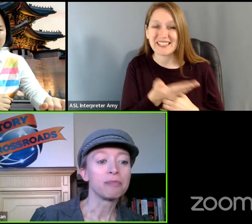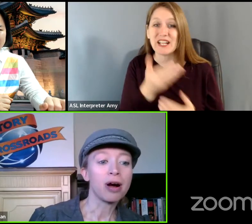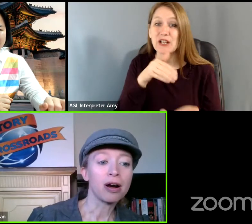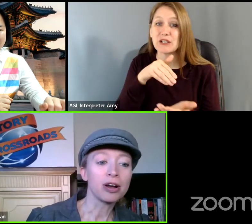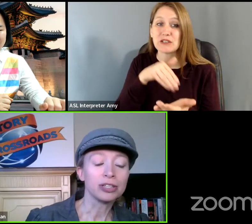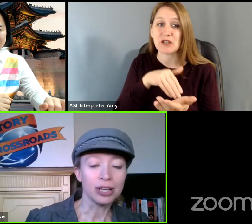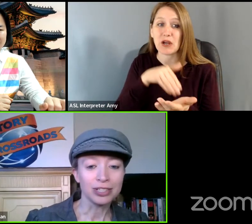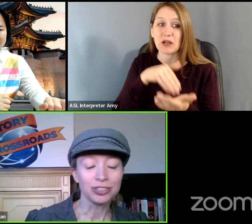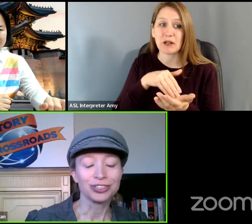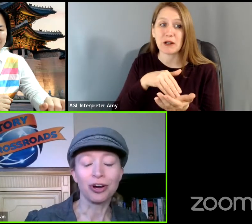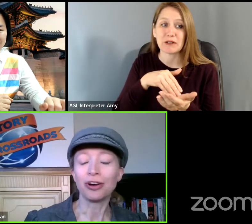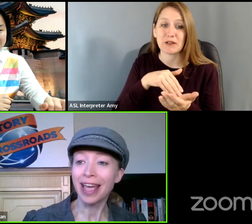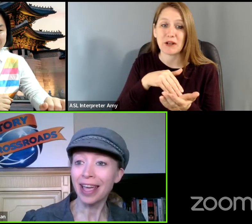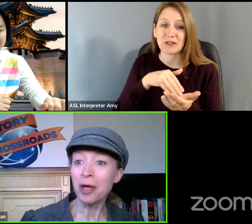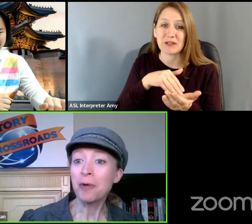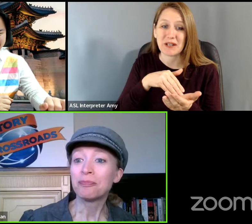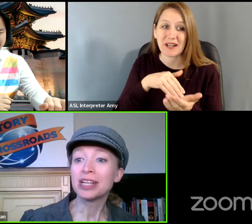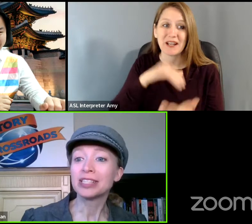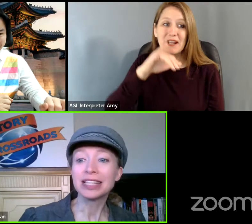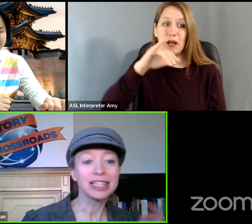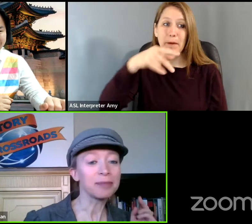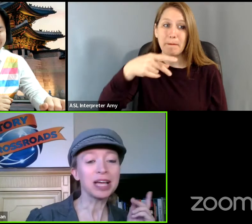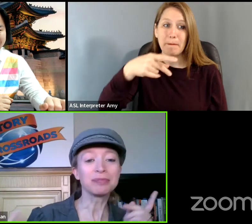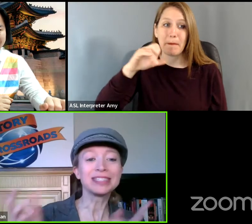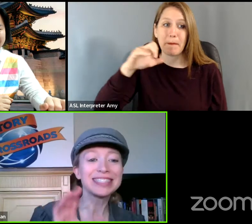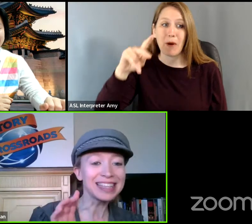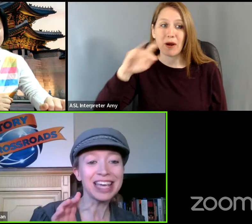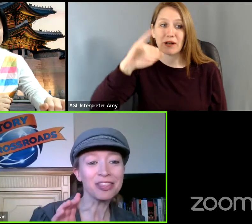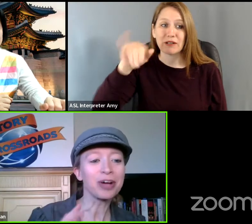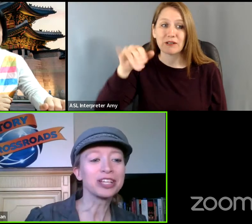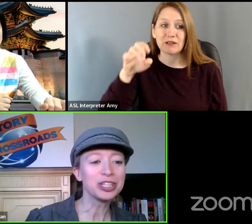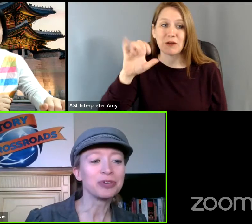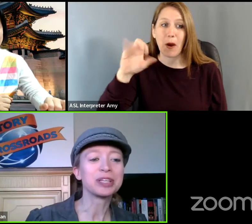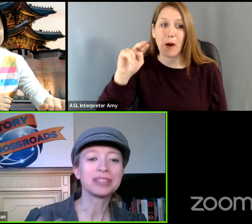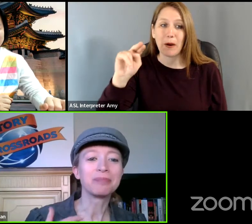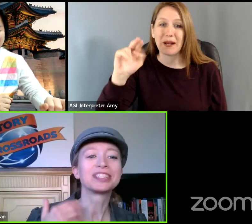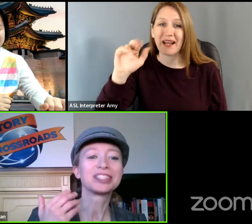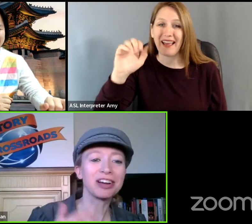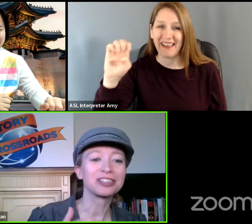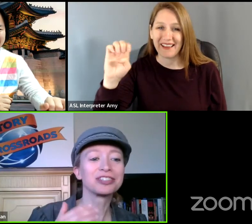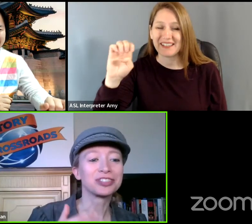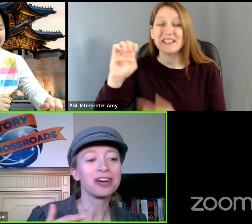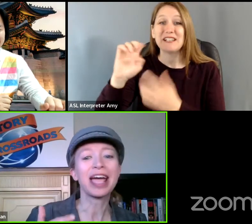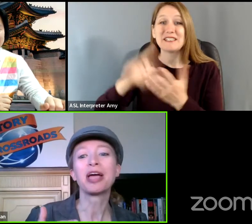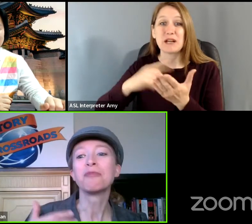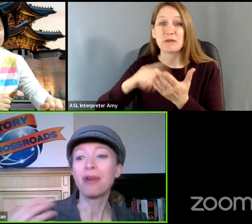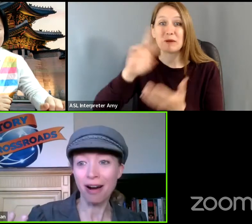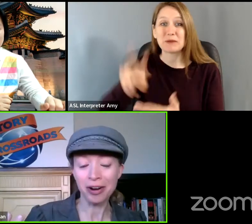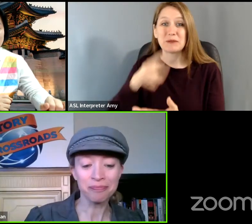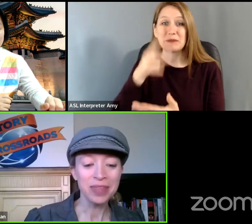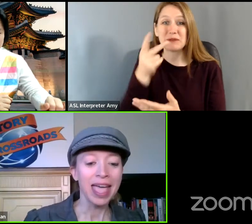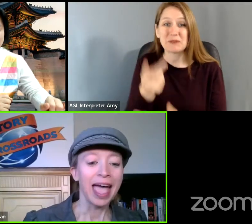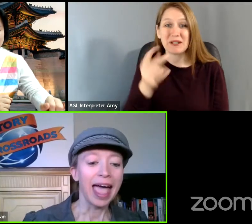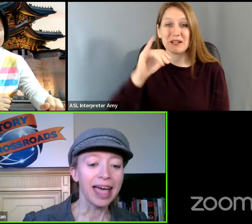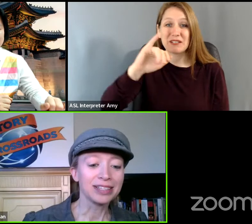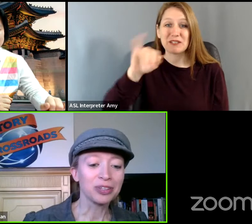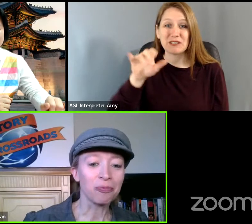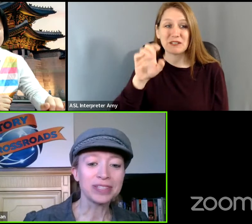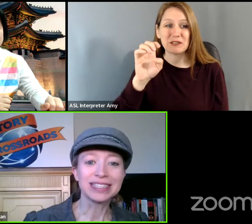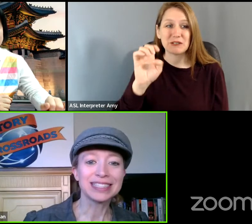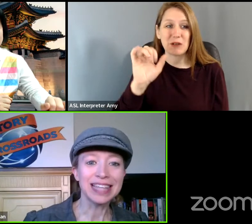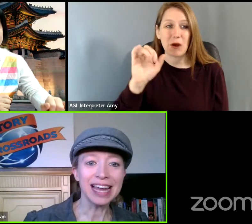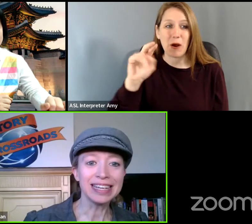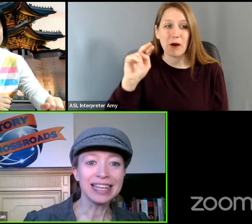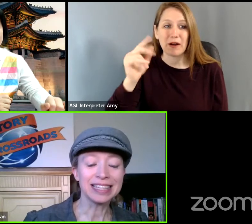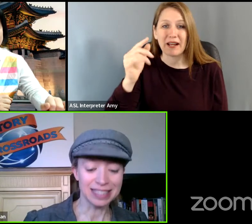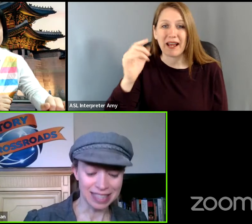Dr. Jeongae, but sometimes it's said the other way too. It's Dr. Jeongae Park. And